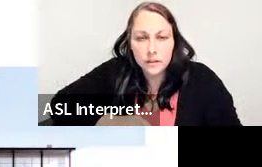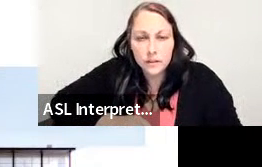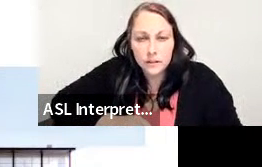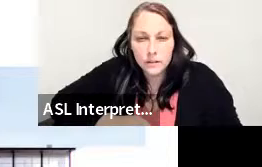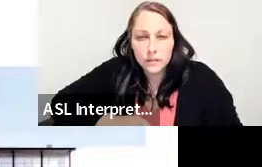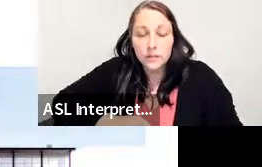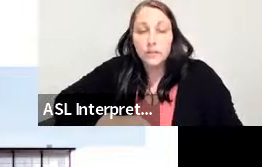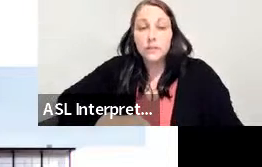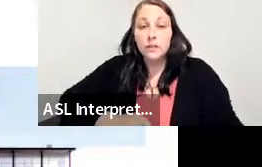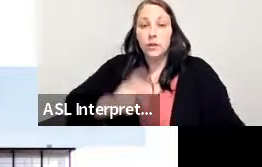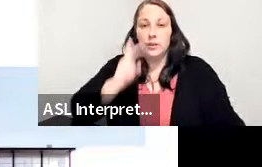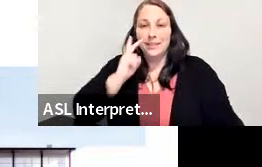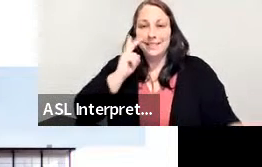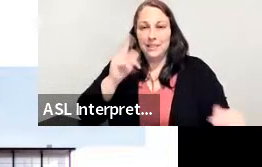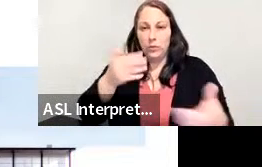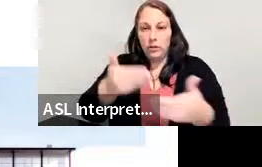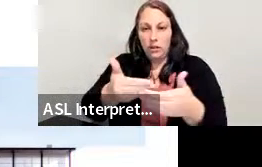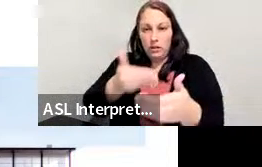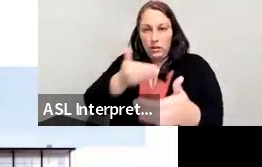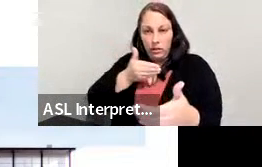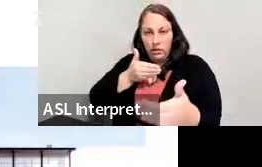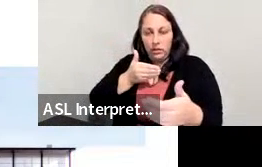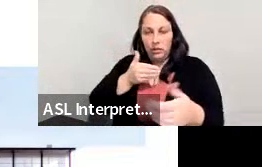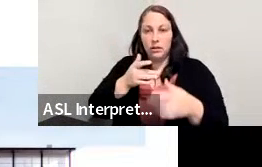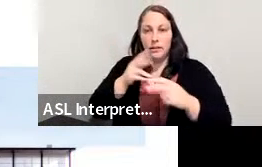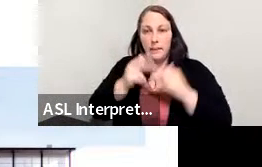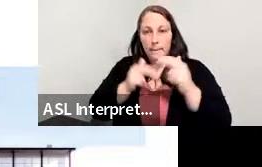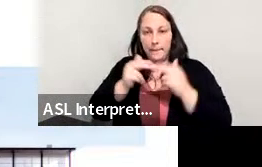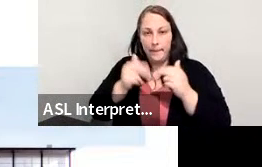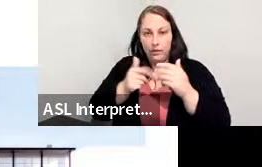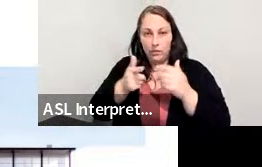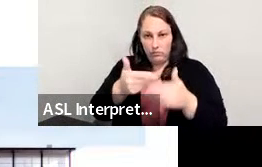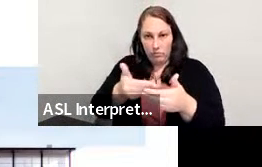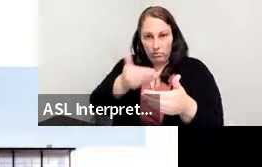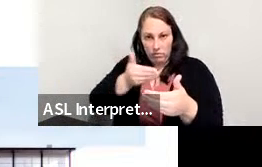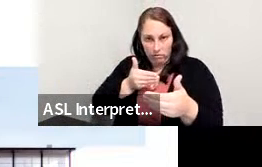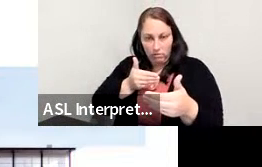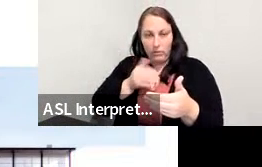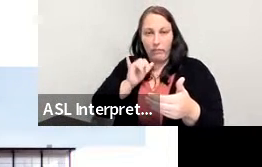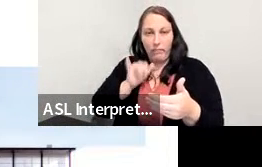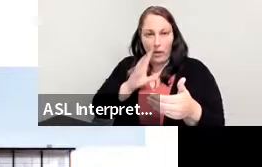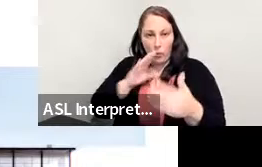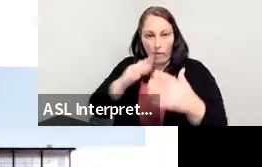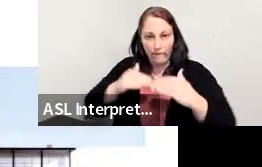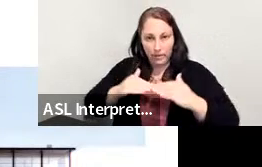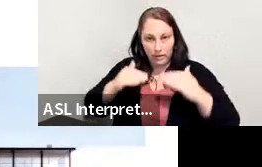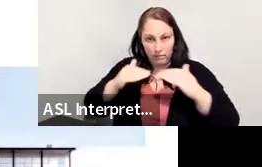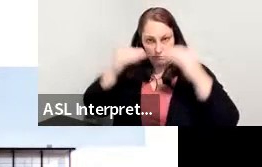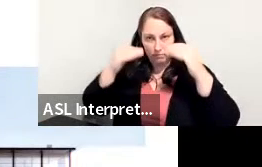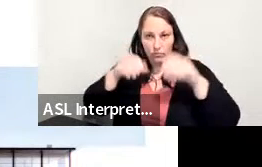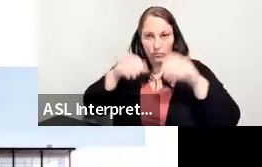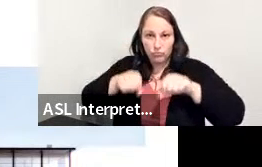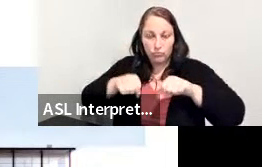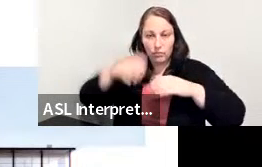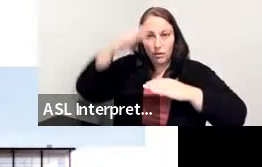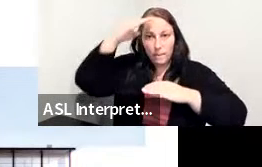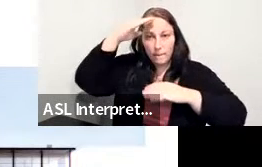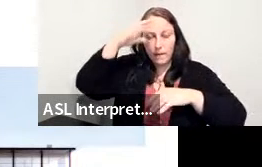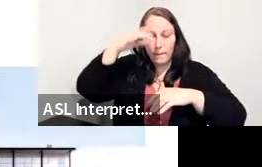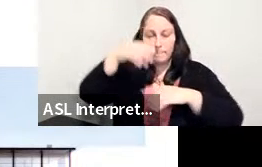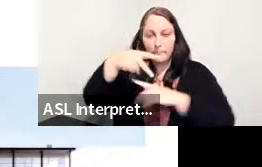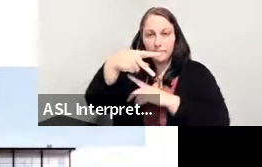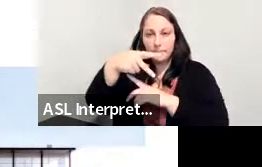on the right-hand side, this infill building that sits over the parking entry here on the right-hand